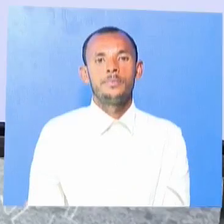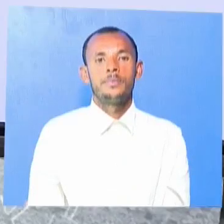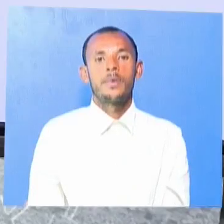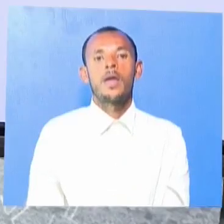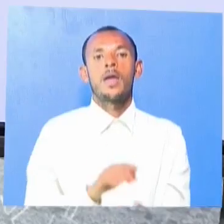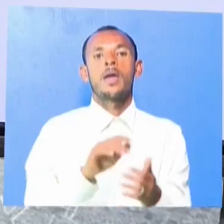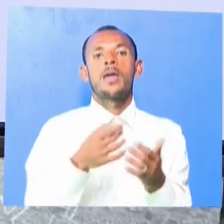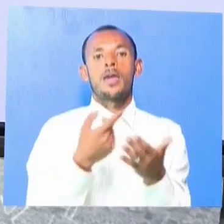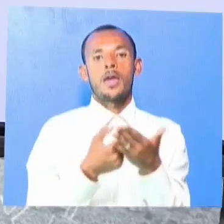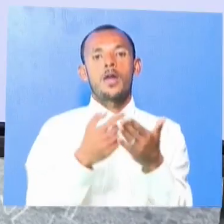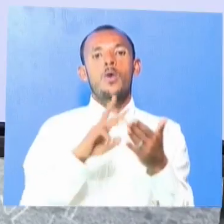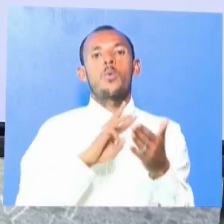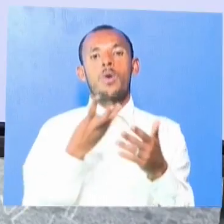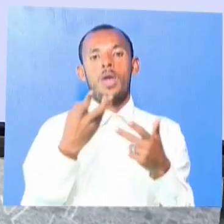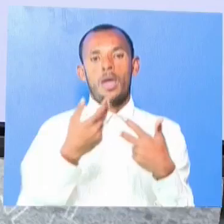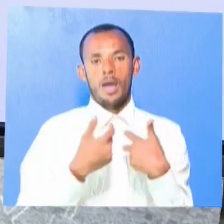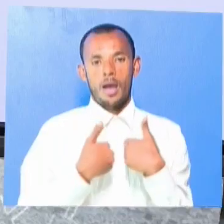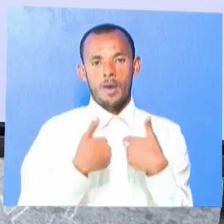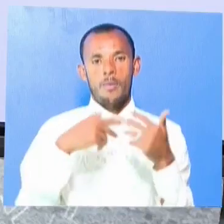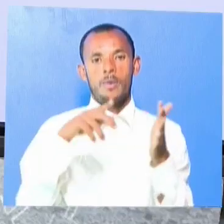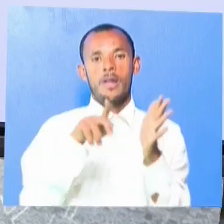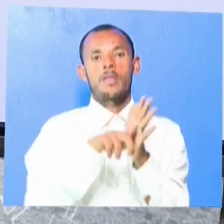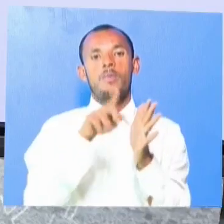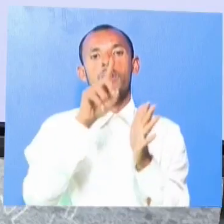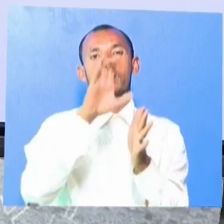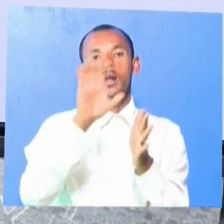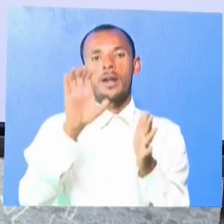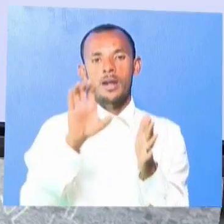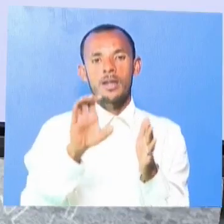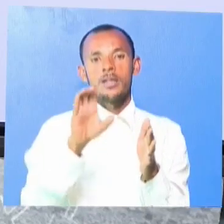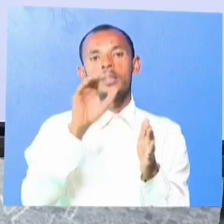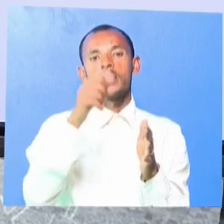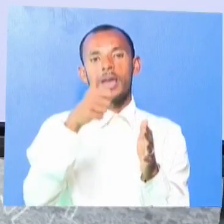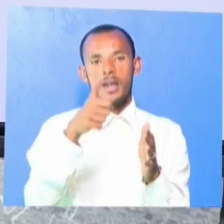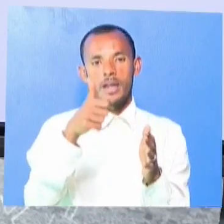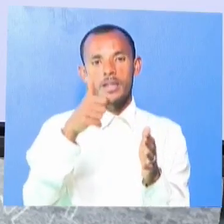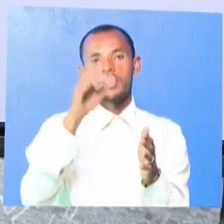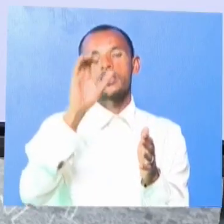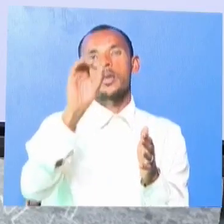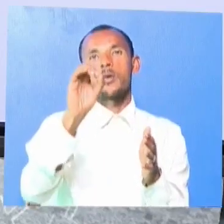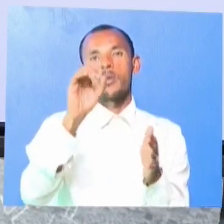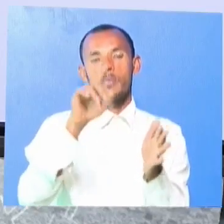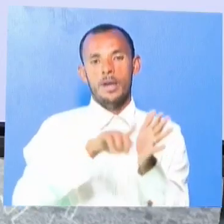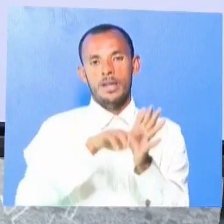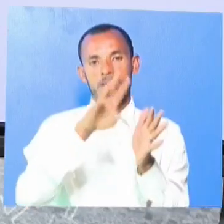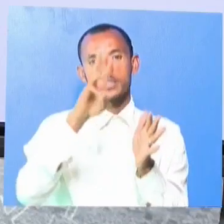Here we have minus 100, 10, 0, minus 6, 20.